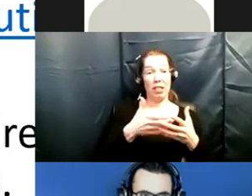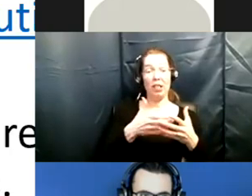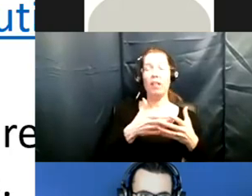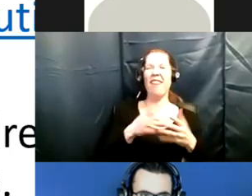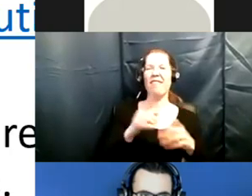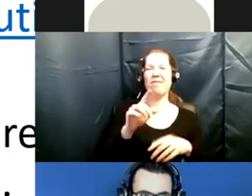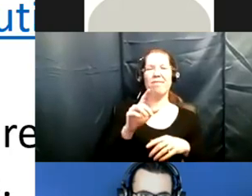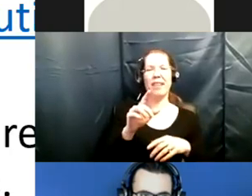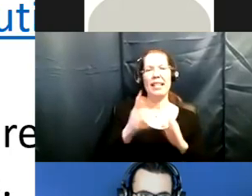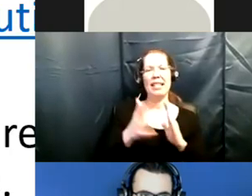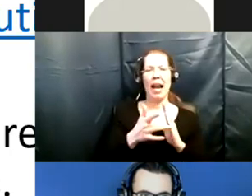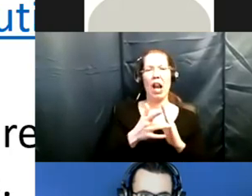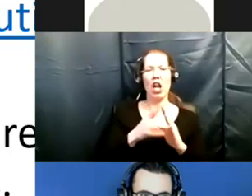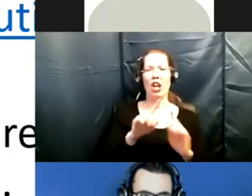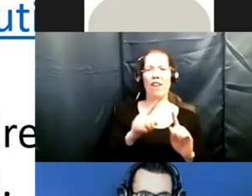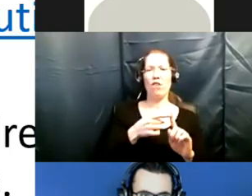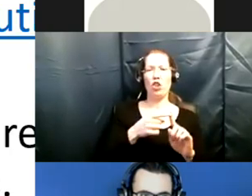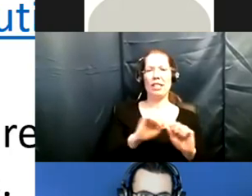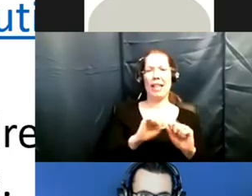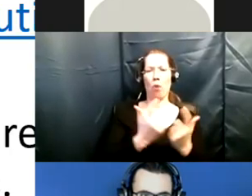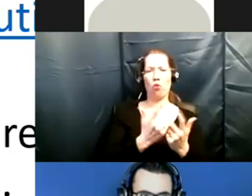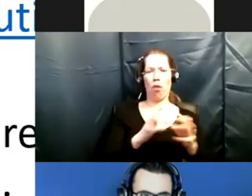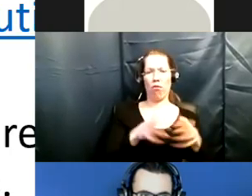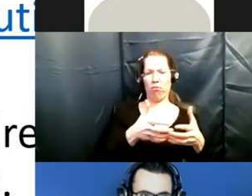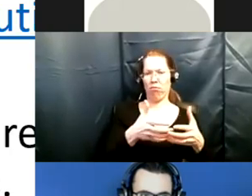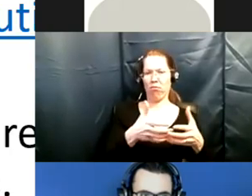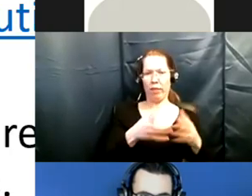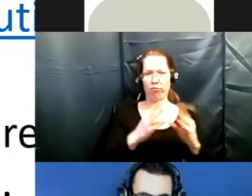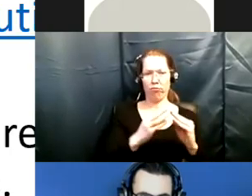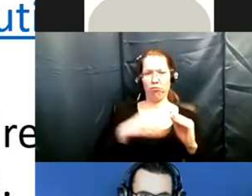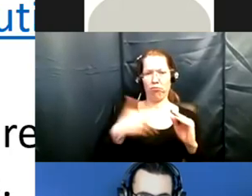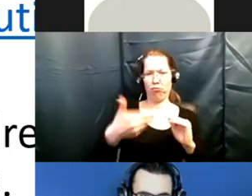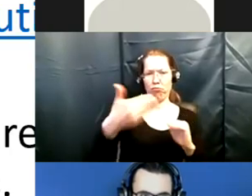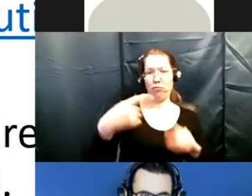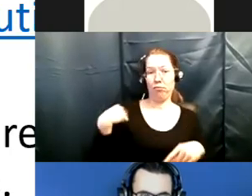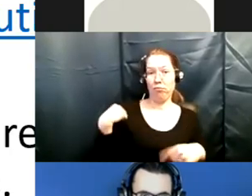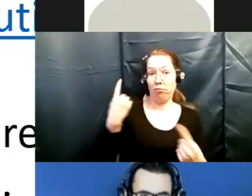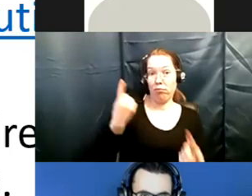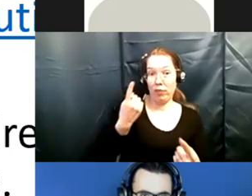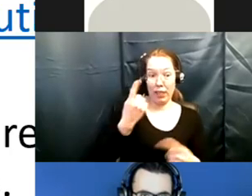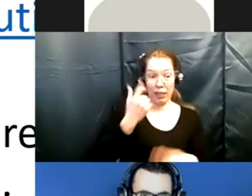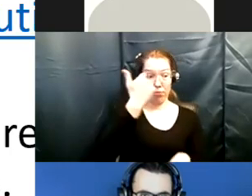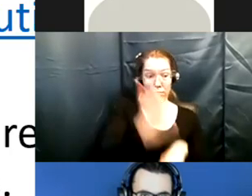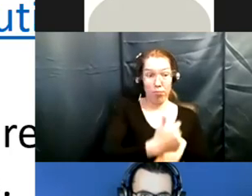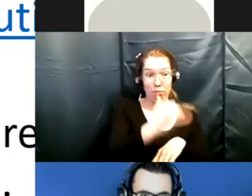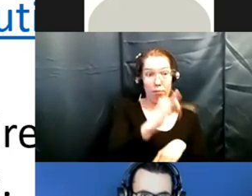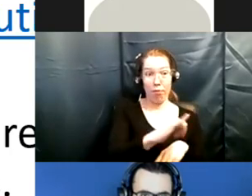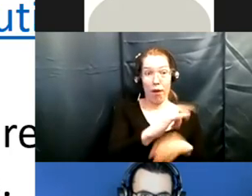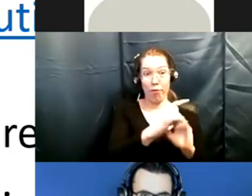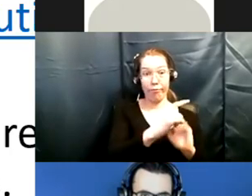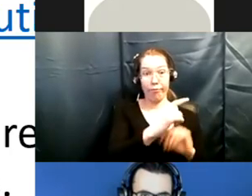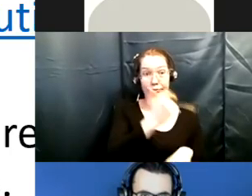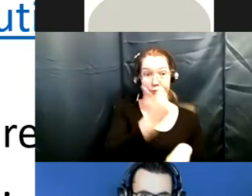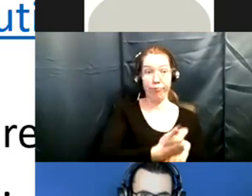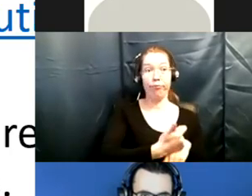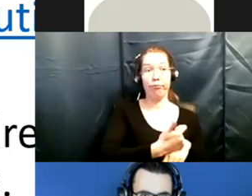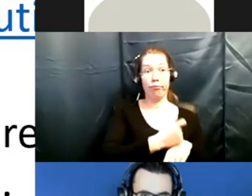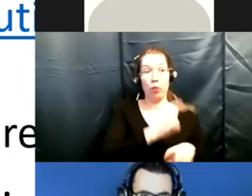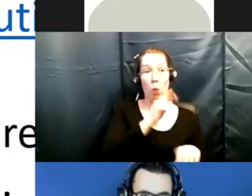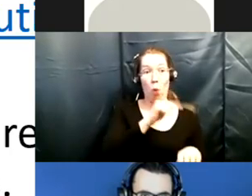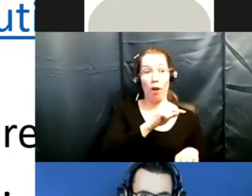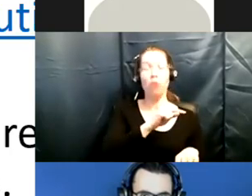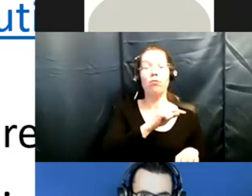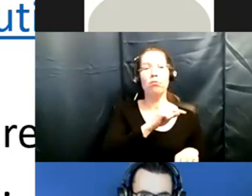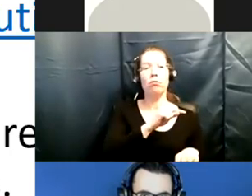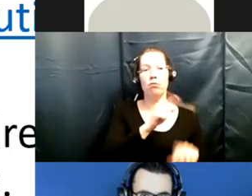meeting periodically since the executive order signed. And their whole idea is to try to